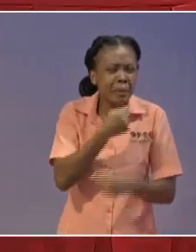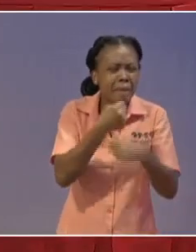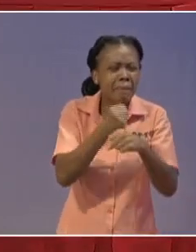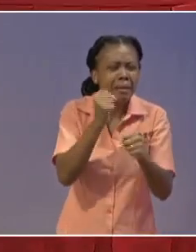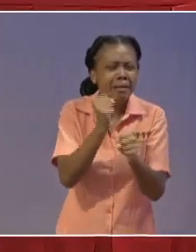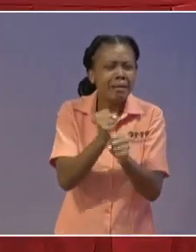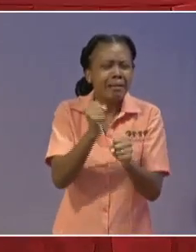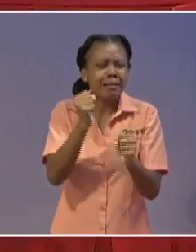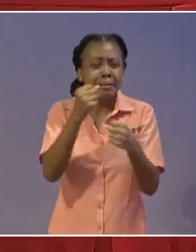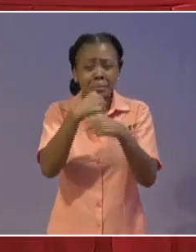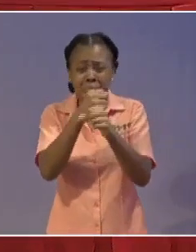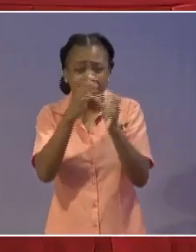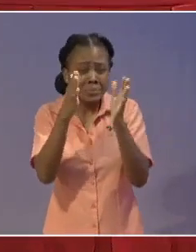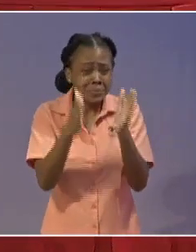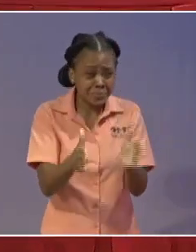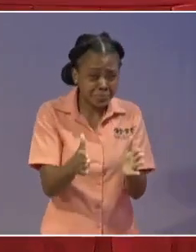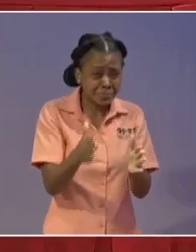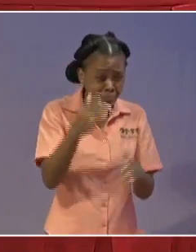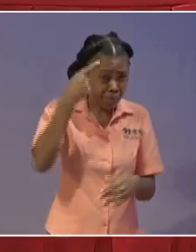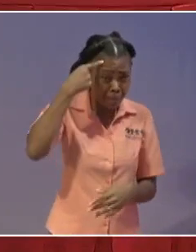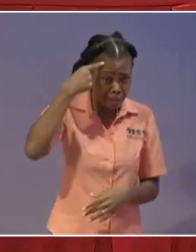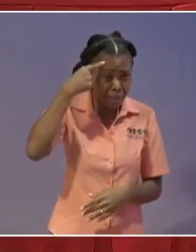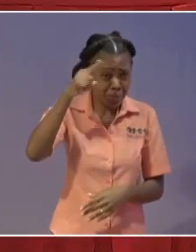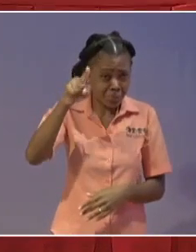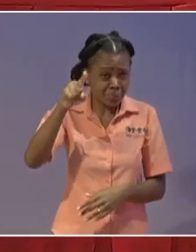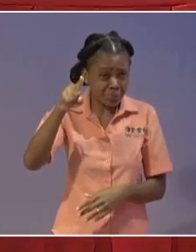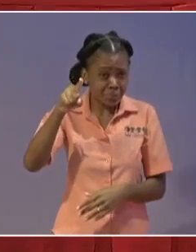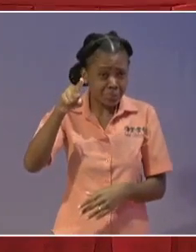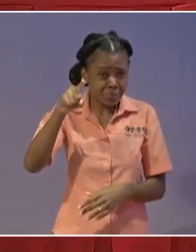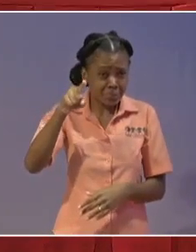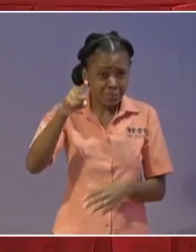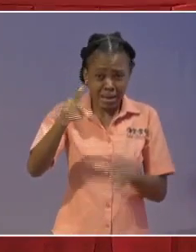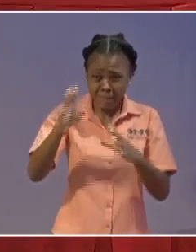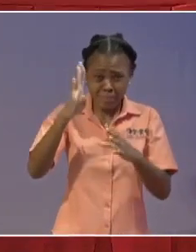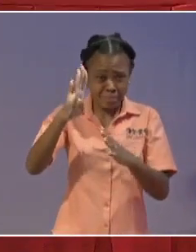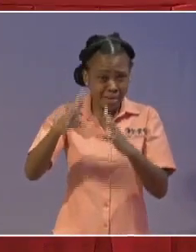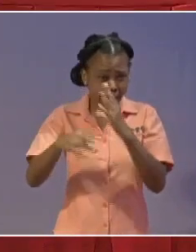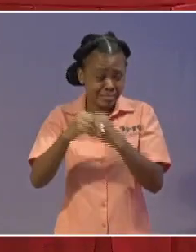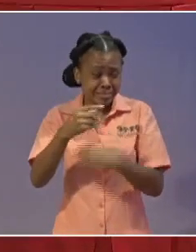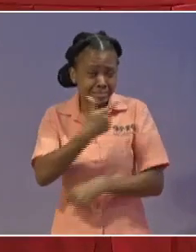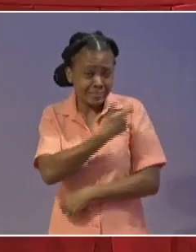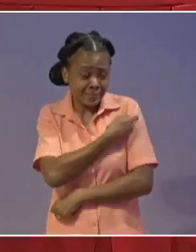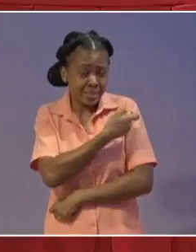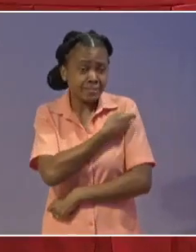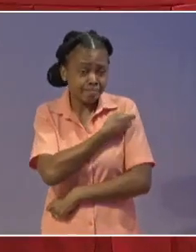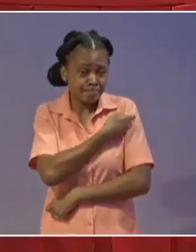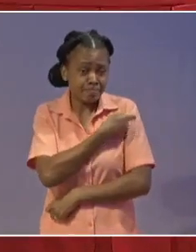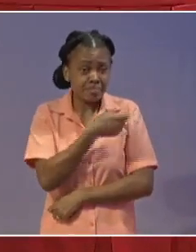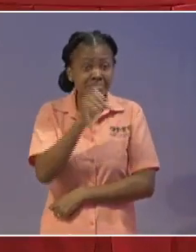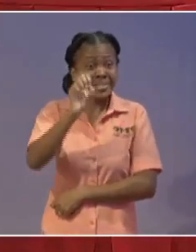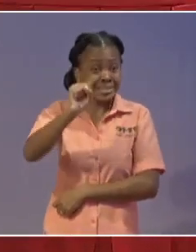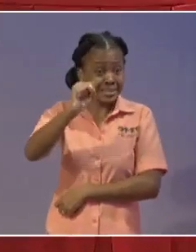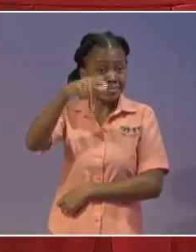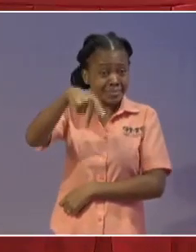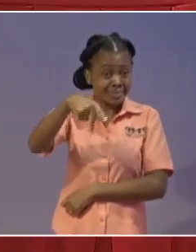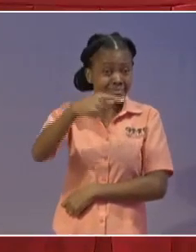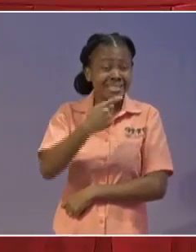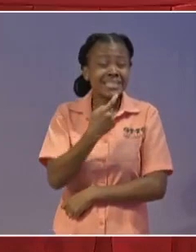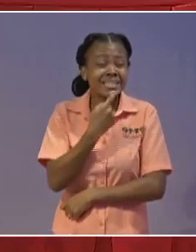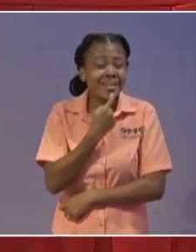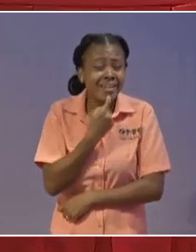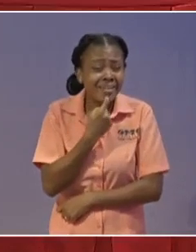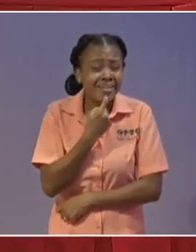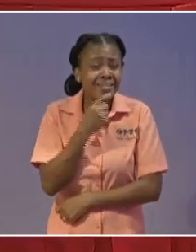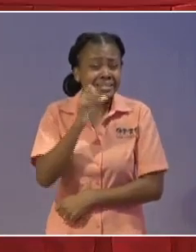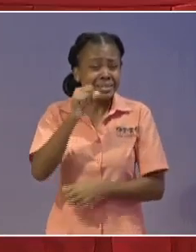just produced a protein-based vaccine, which Sinopharm has said works better against Omicron than their previous shot. And I wanted